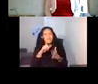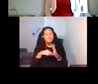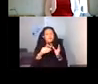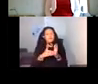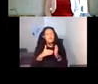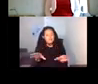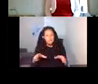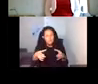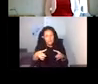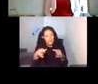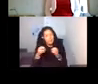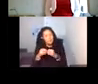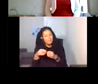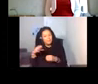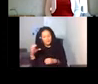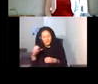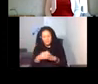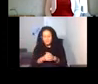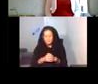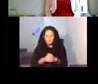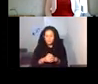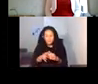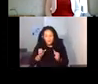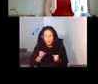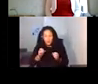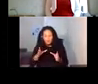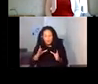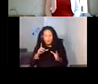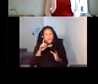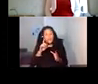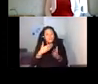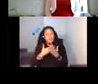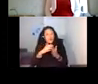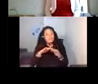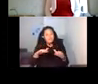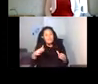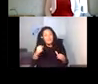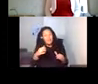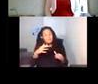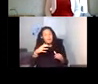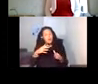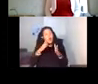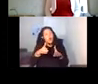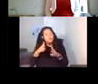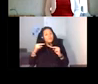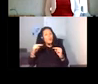BBC and a Forces favourite. Retired to Clacton-on-Sea, where there's a hospital ward named after